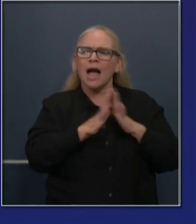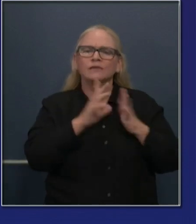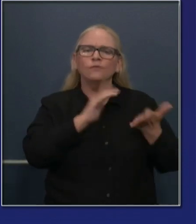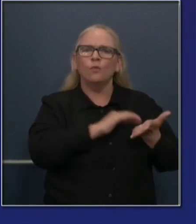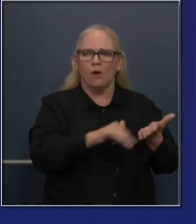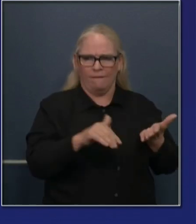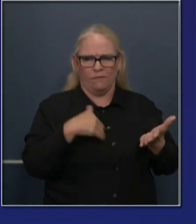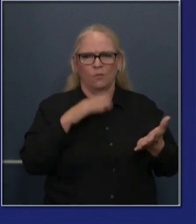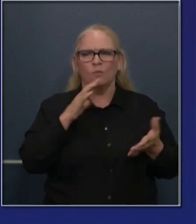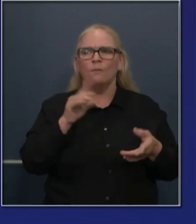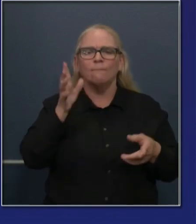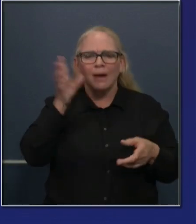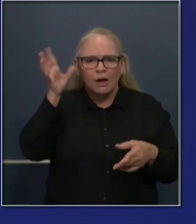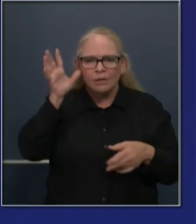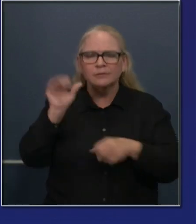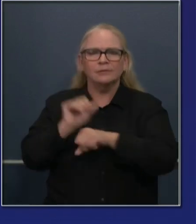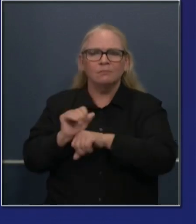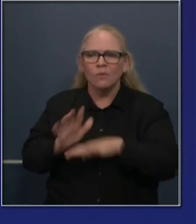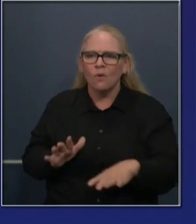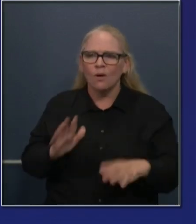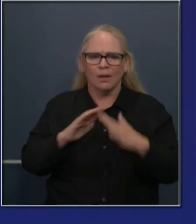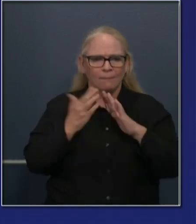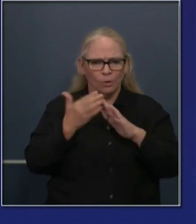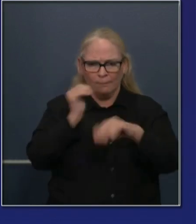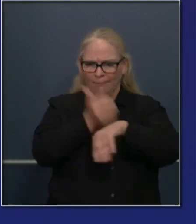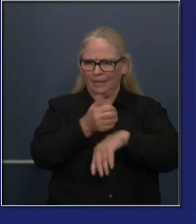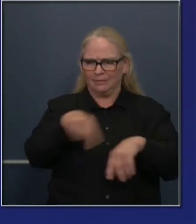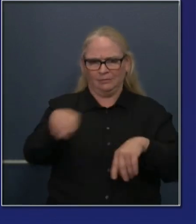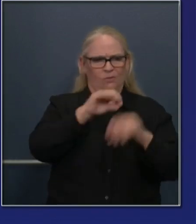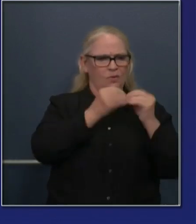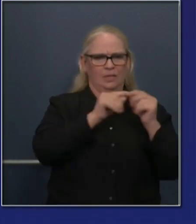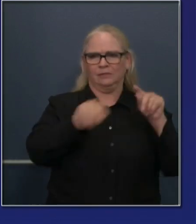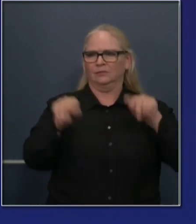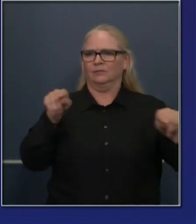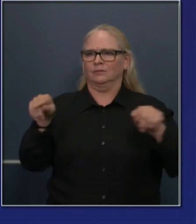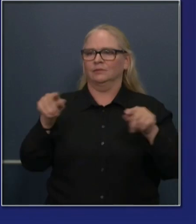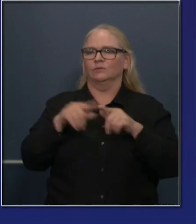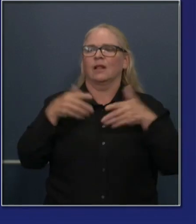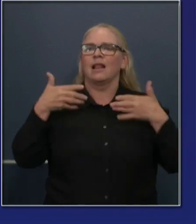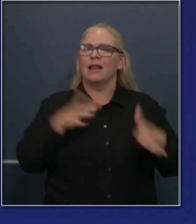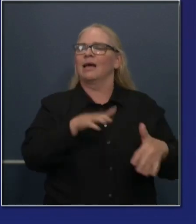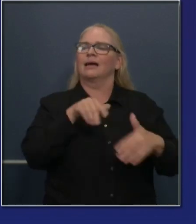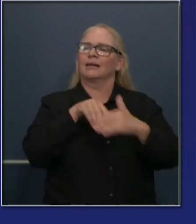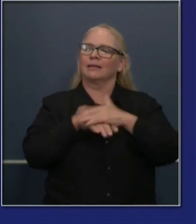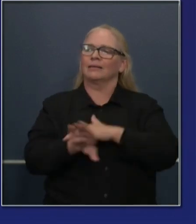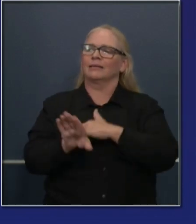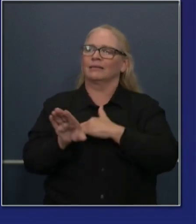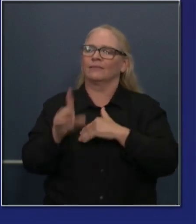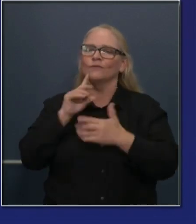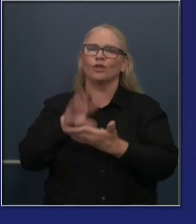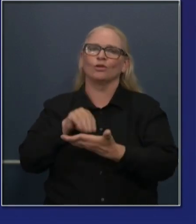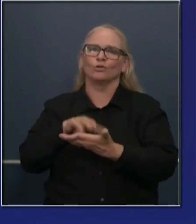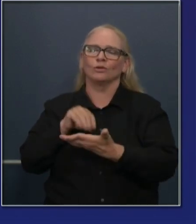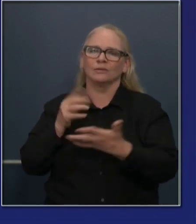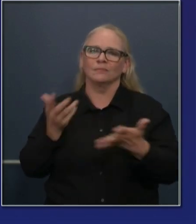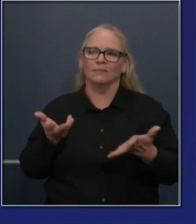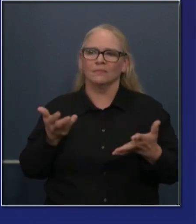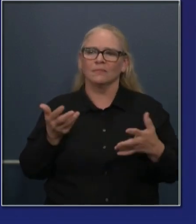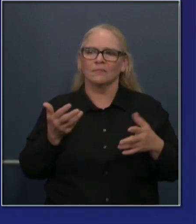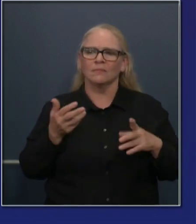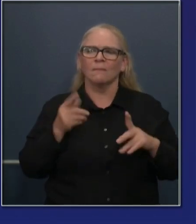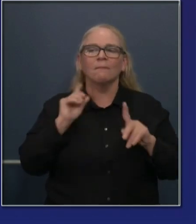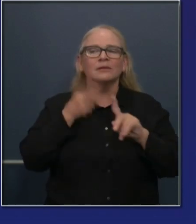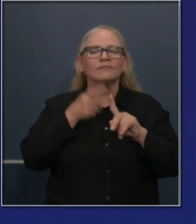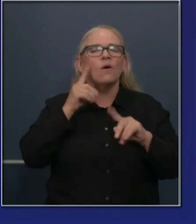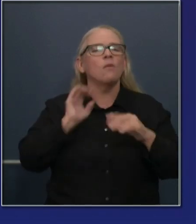community-based organizations to allow for in-person instruction, again, for elementary schools specifically, in